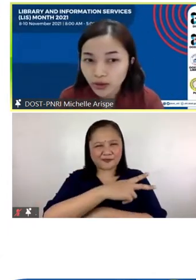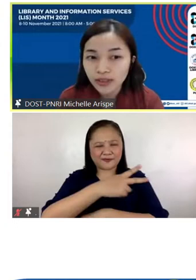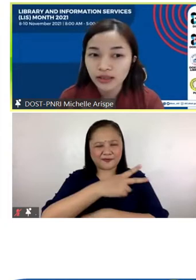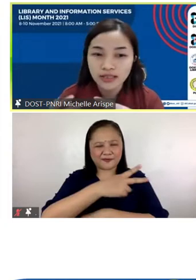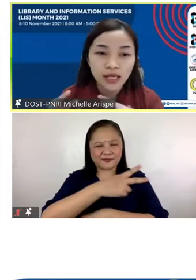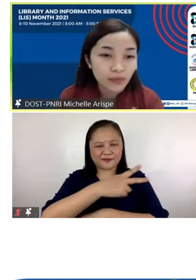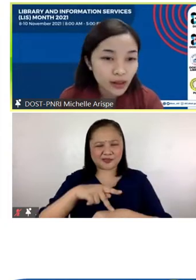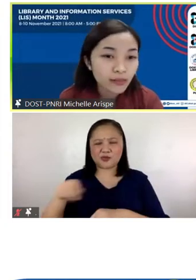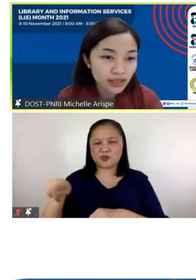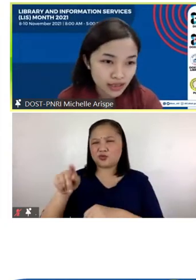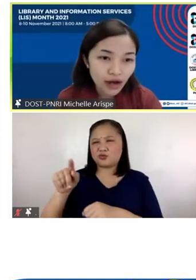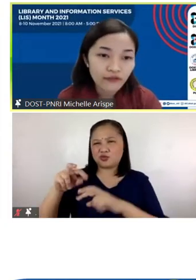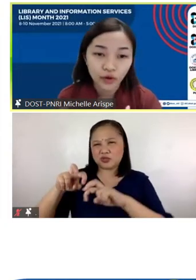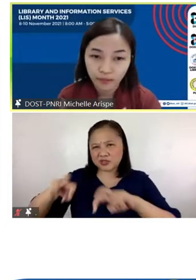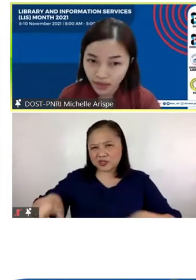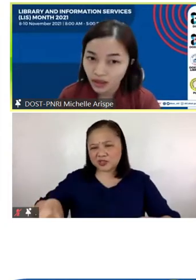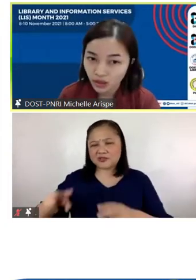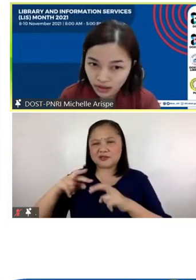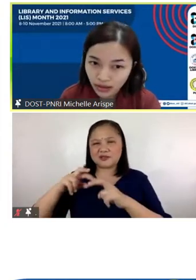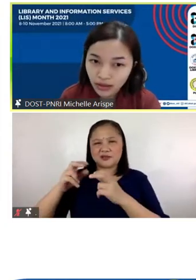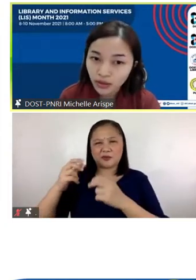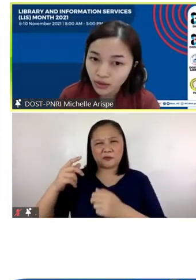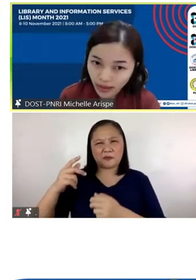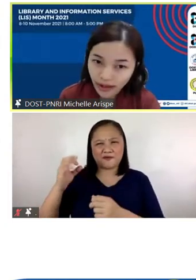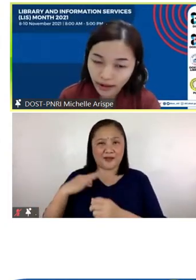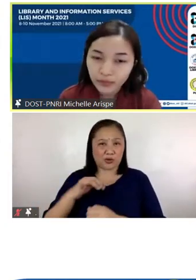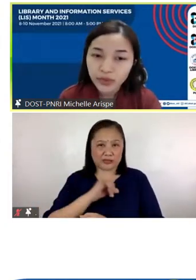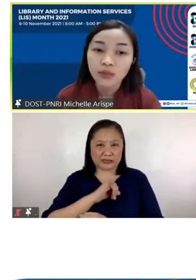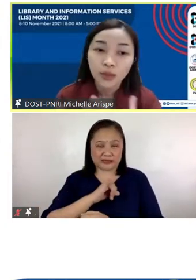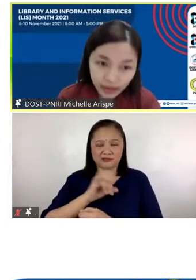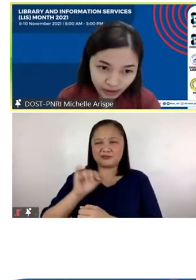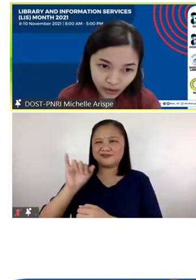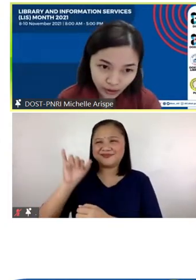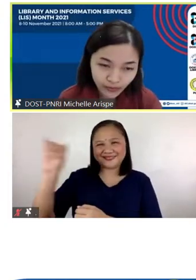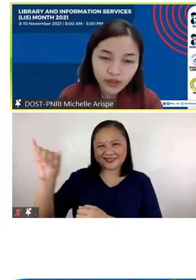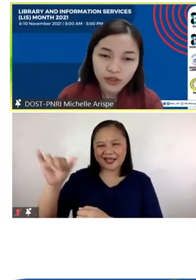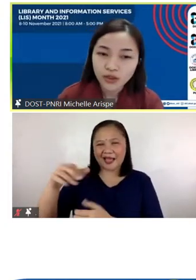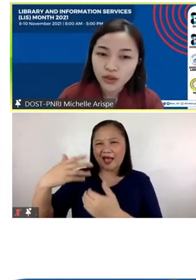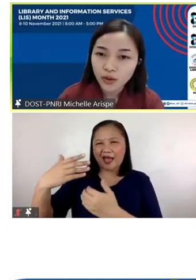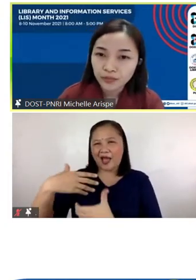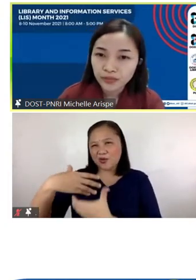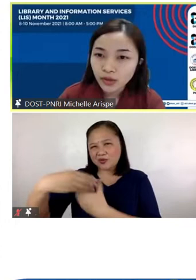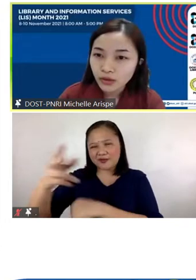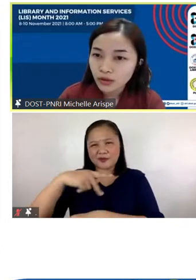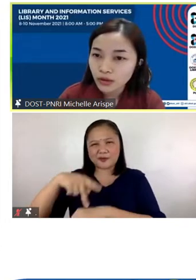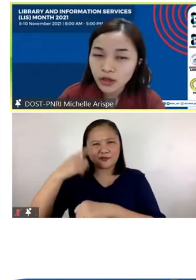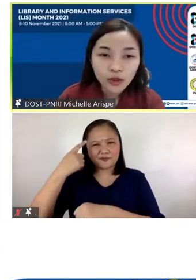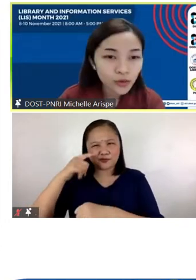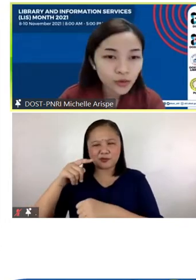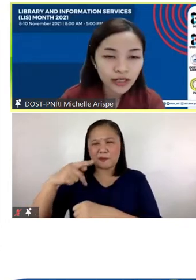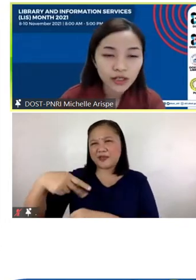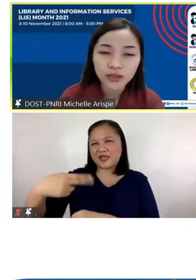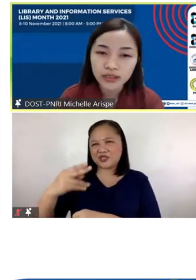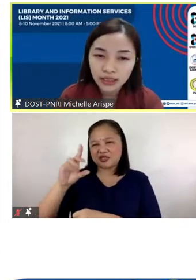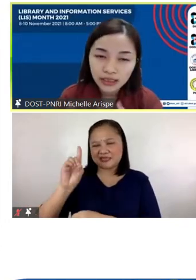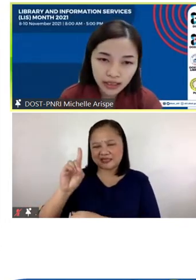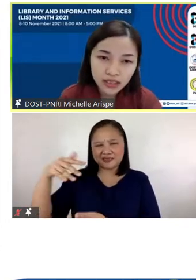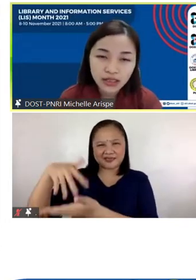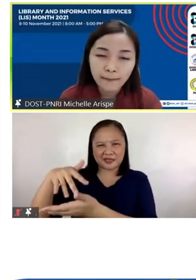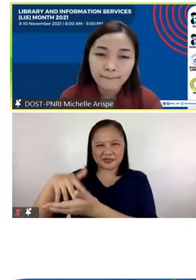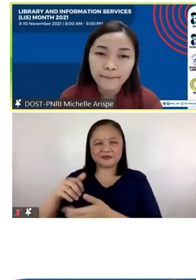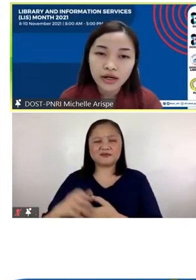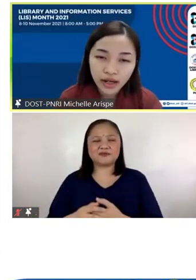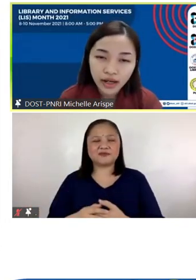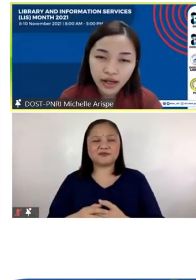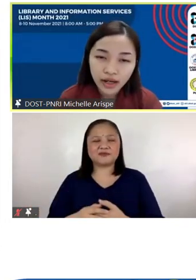faculty nyo na nasa ibang bansa for PhD, kunwari, pwede rin yon. So kunwari, on